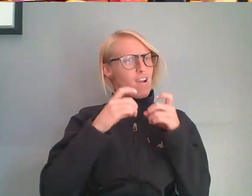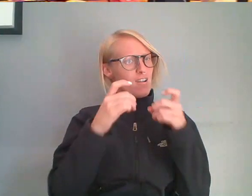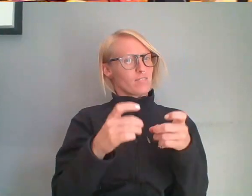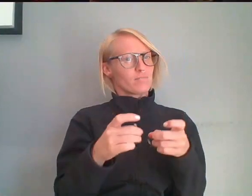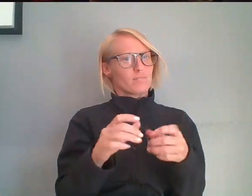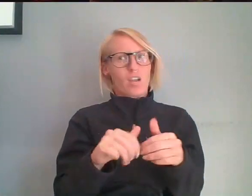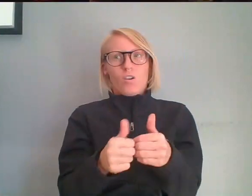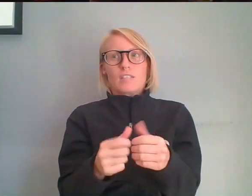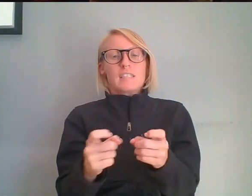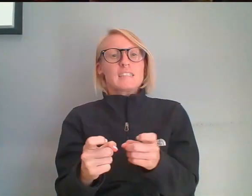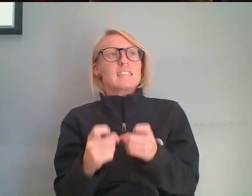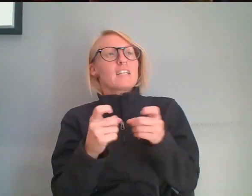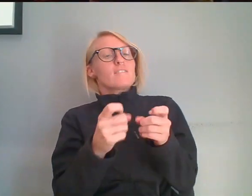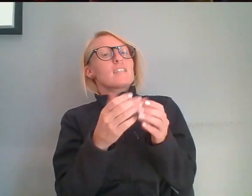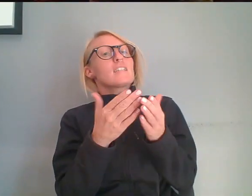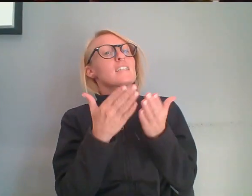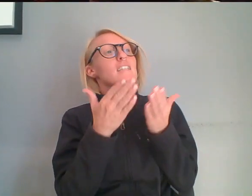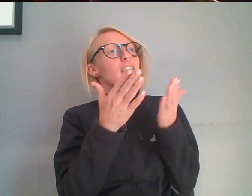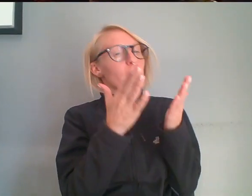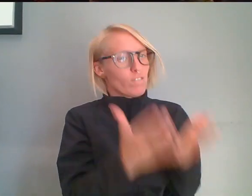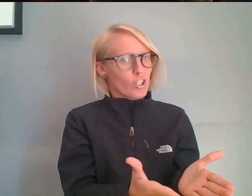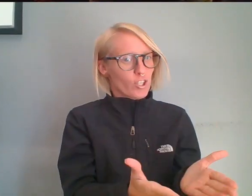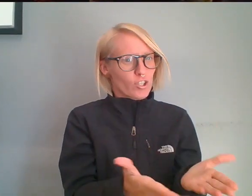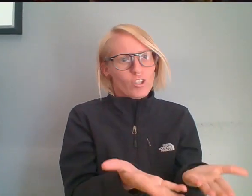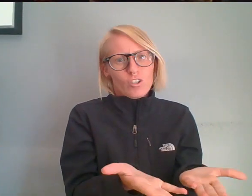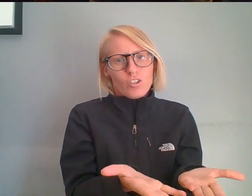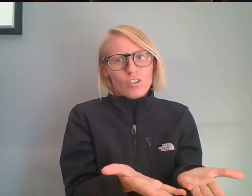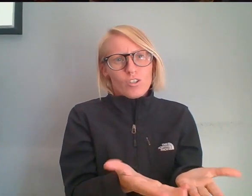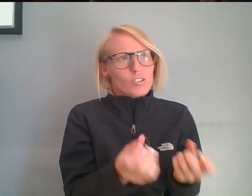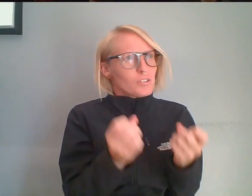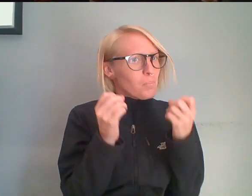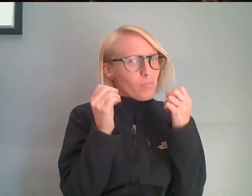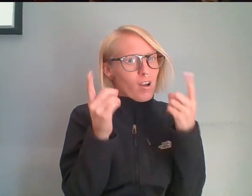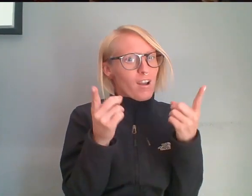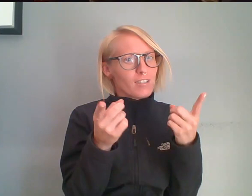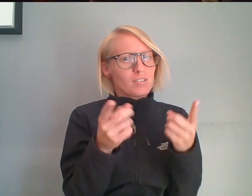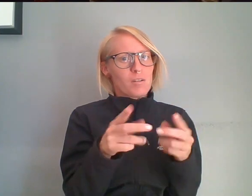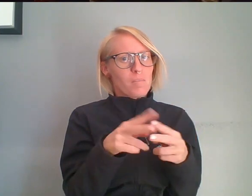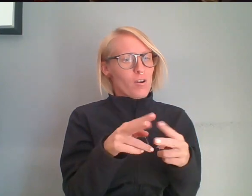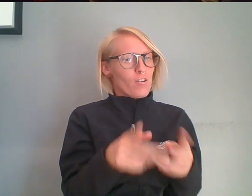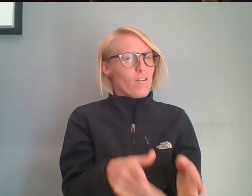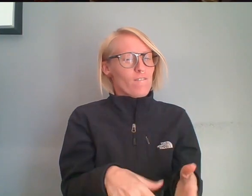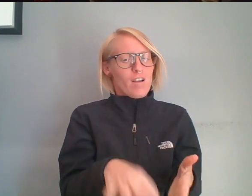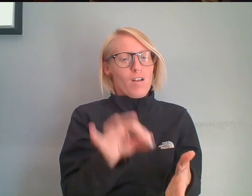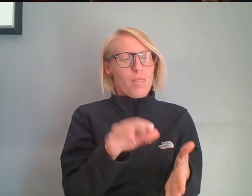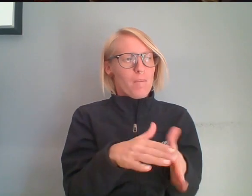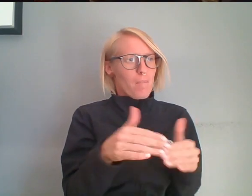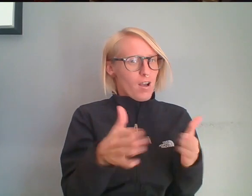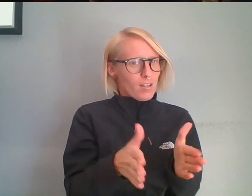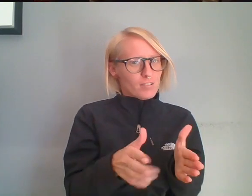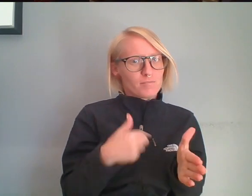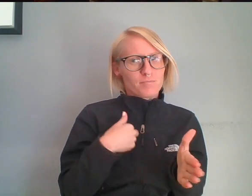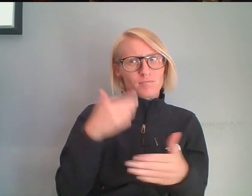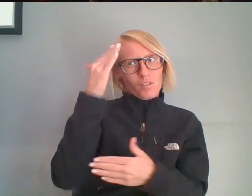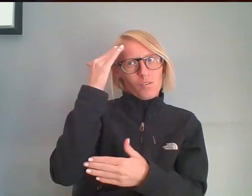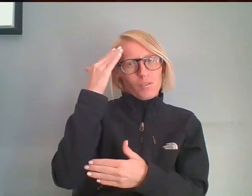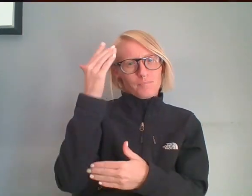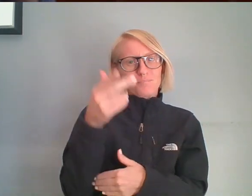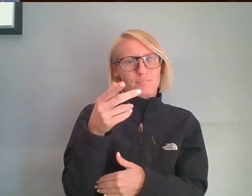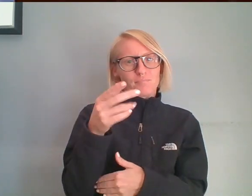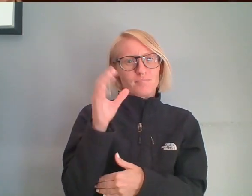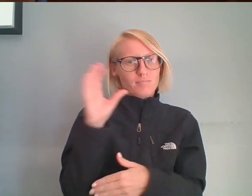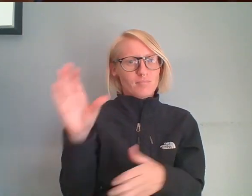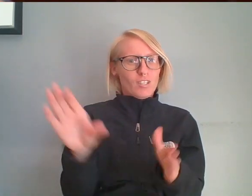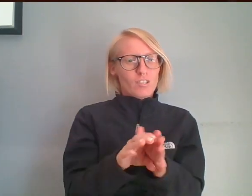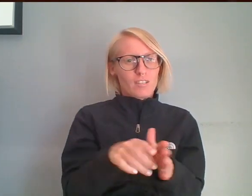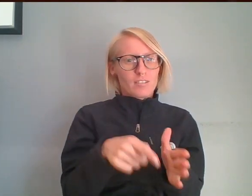Were you surprised at what your partner found in the box? Isn't it interesting that when we give an imaginary gift, knowing that the person's gonna name it, we already